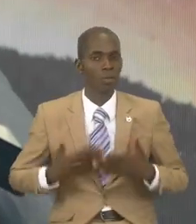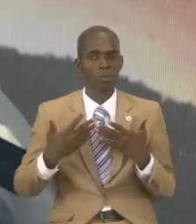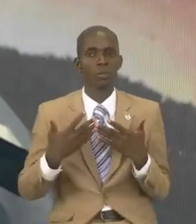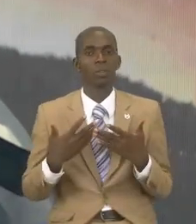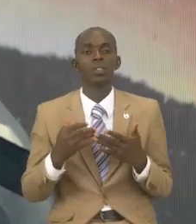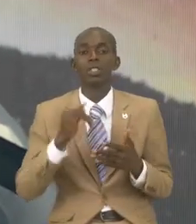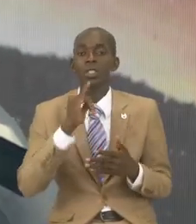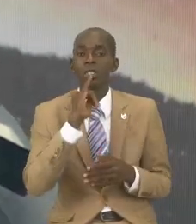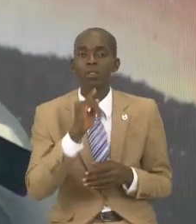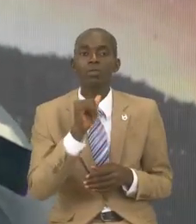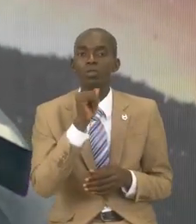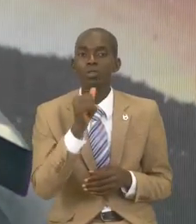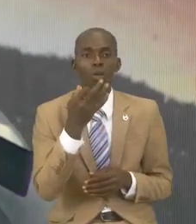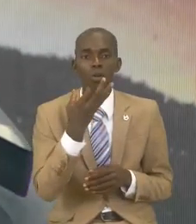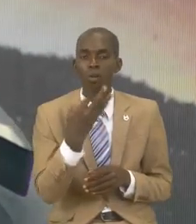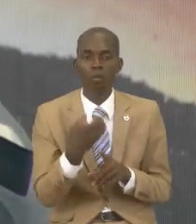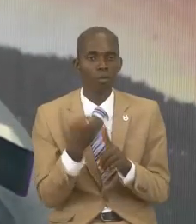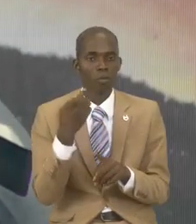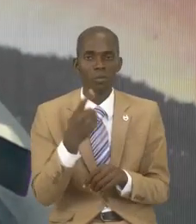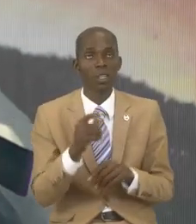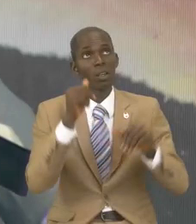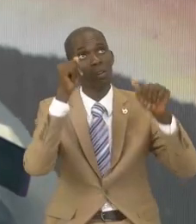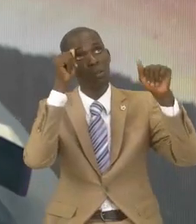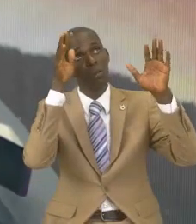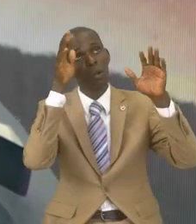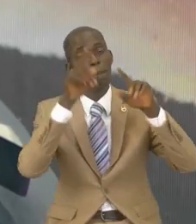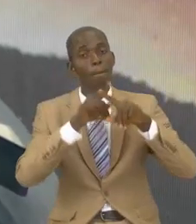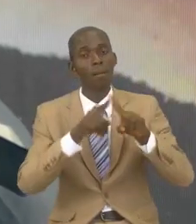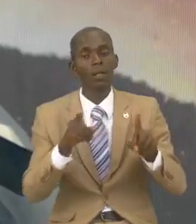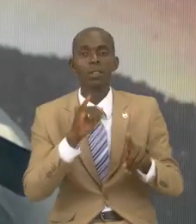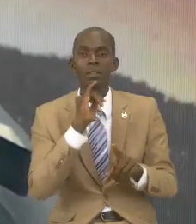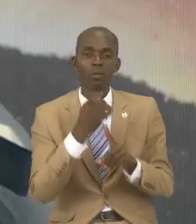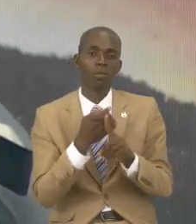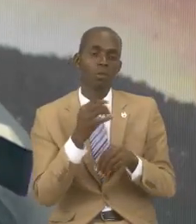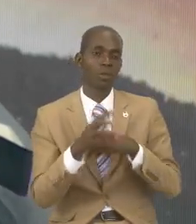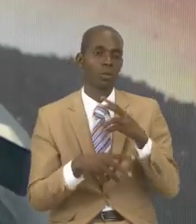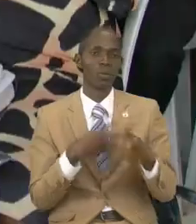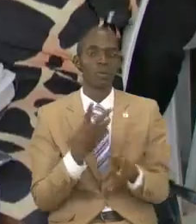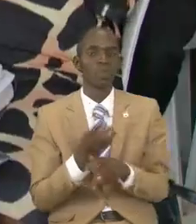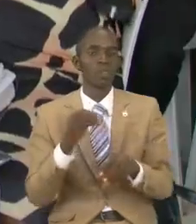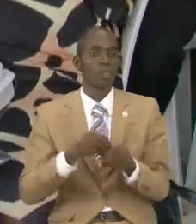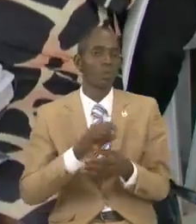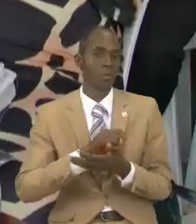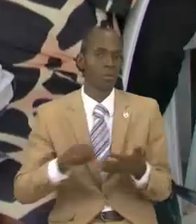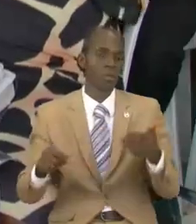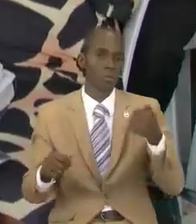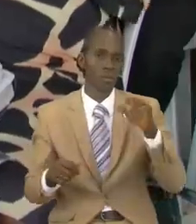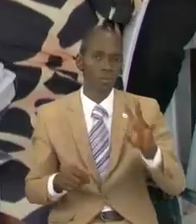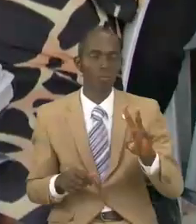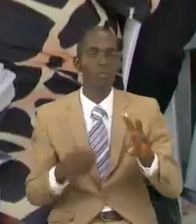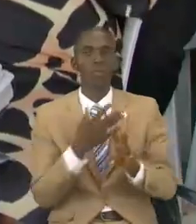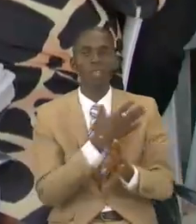is not of the Father, but is of the world. Look at verse 17. And the